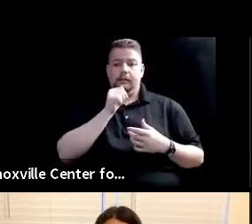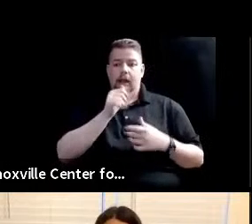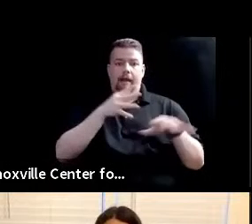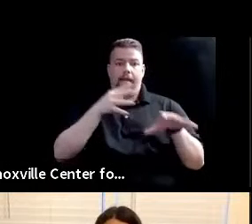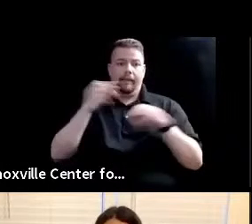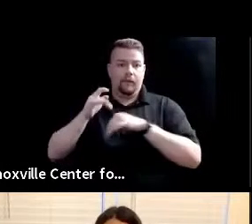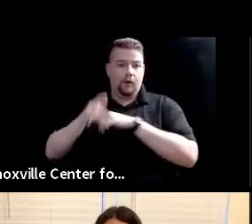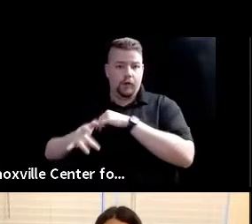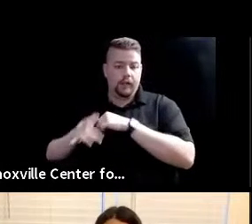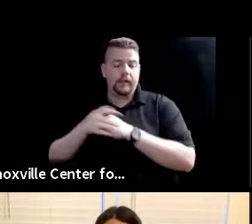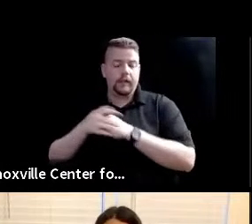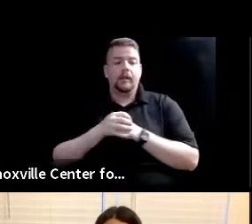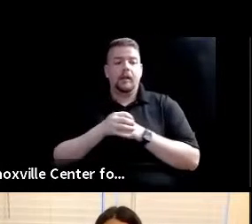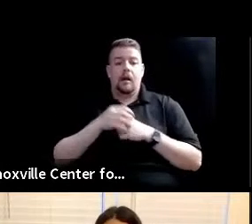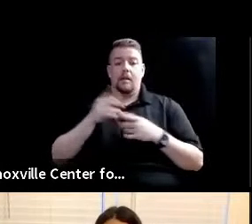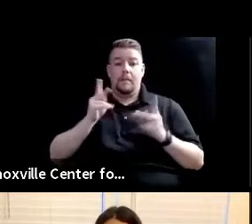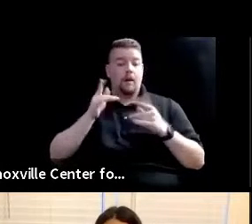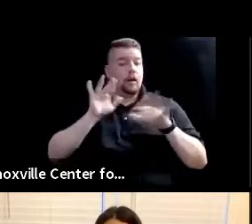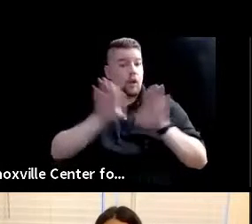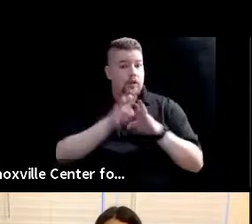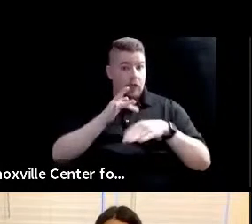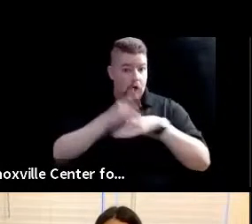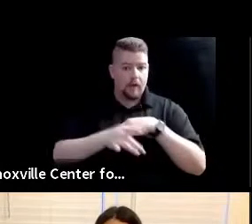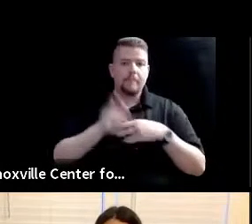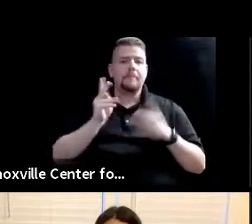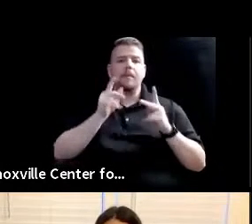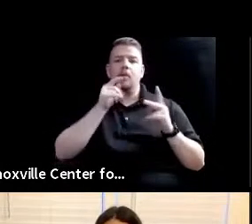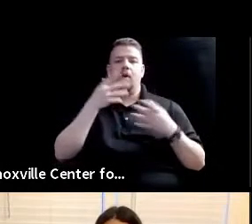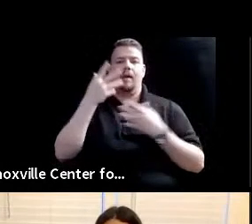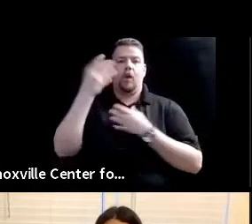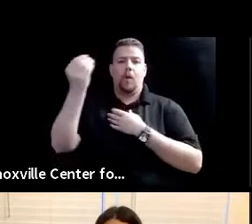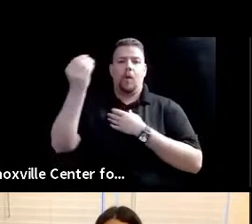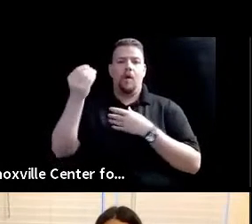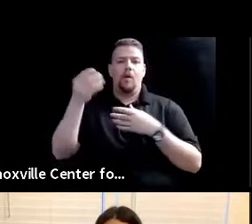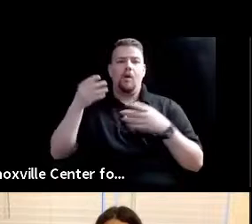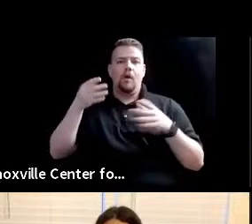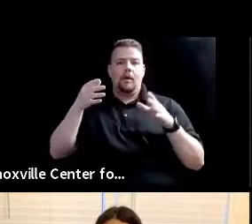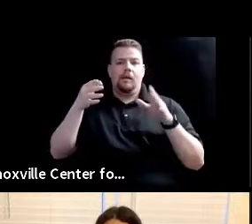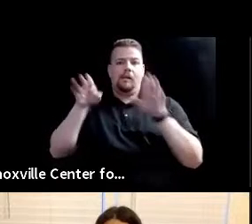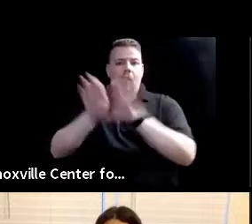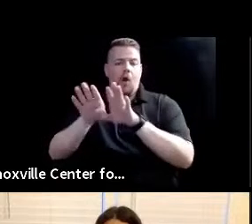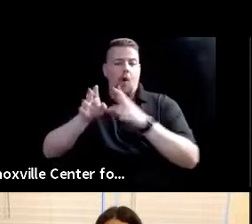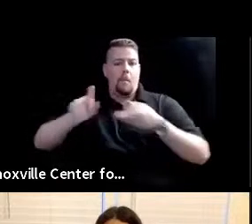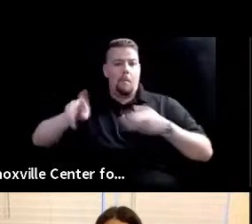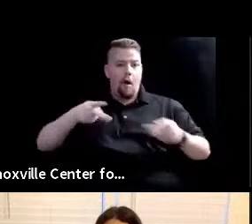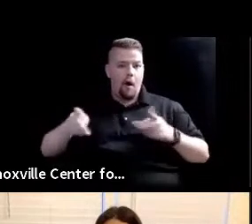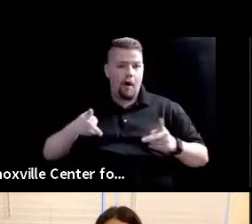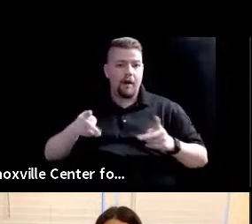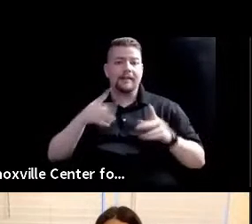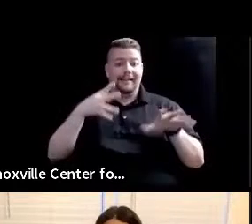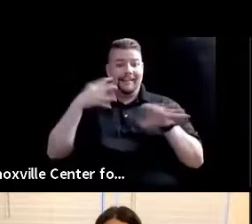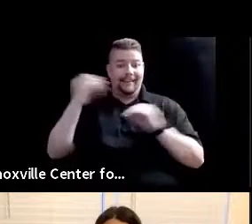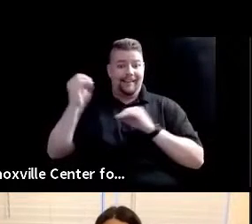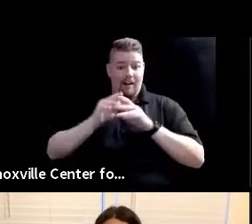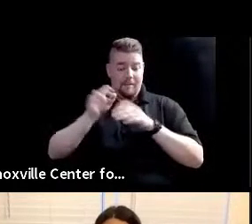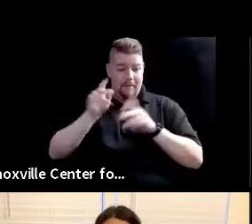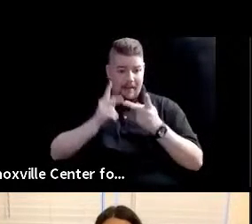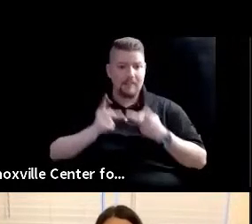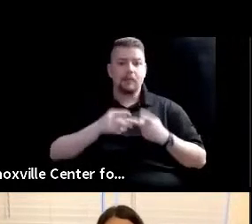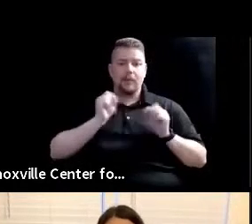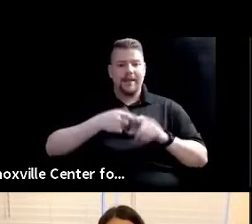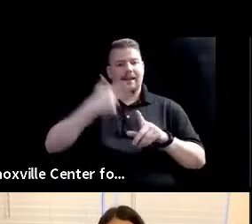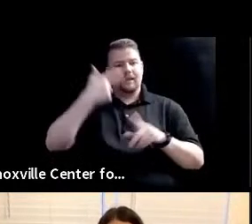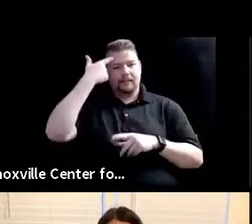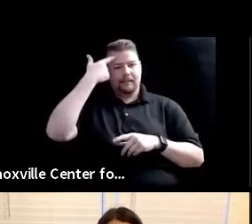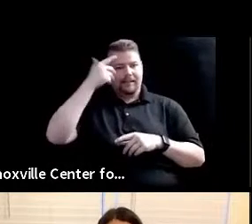early. Our people do not have the chance to go out and have parties every night and leave our establishments where we're able to supervise them, take their temperature,